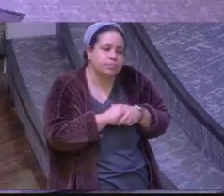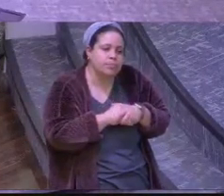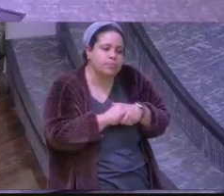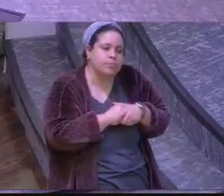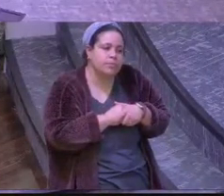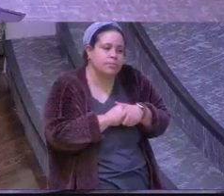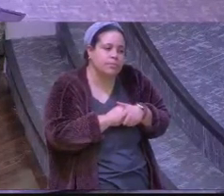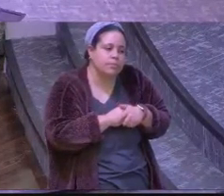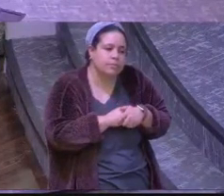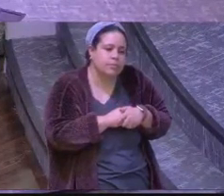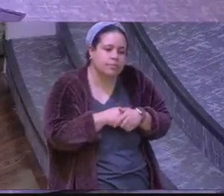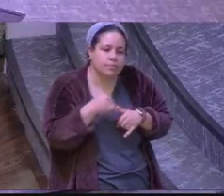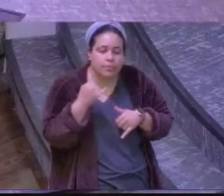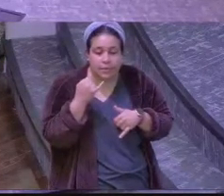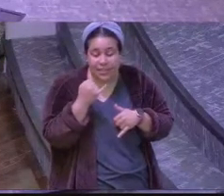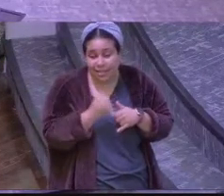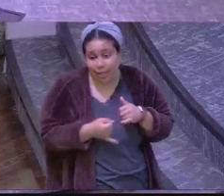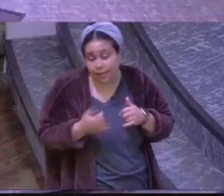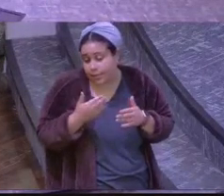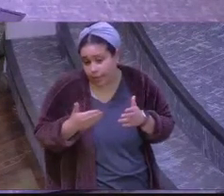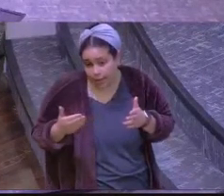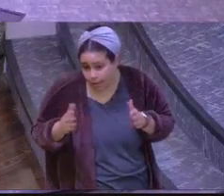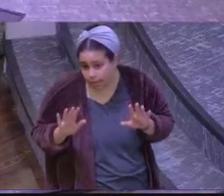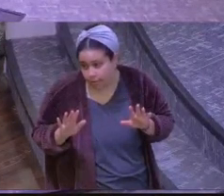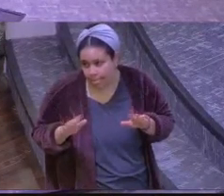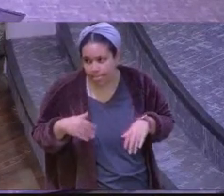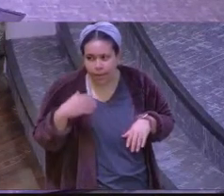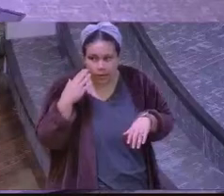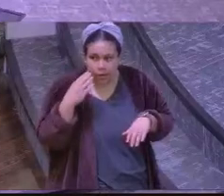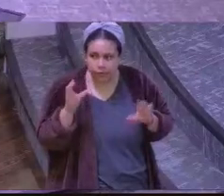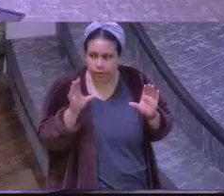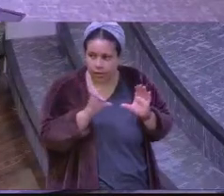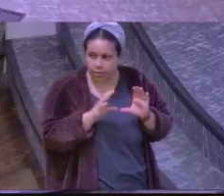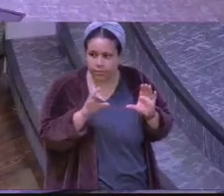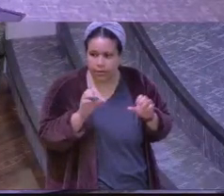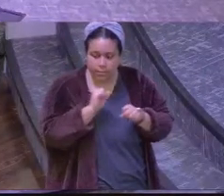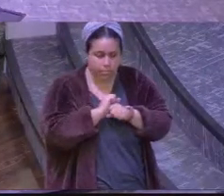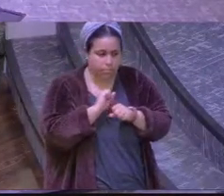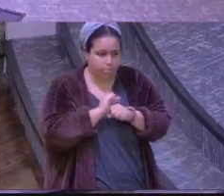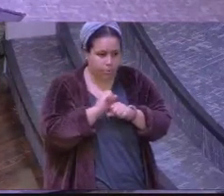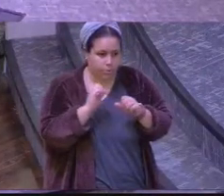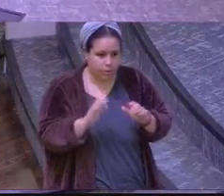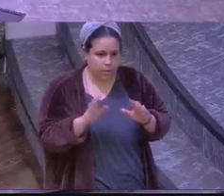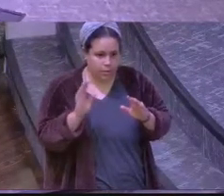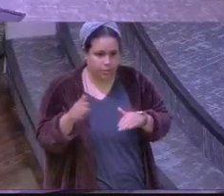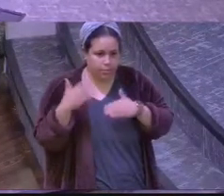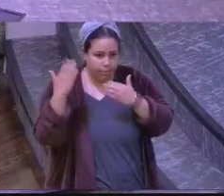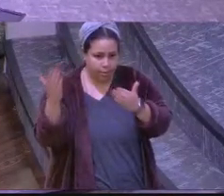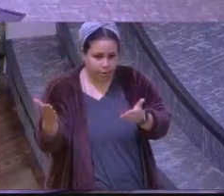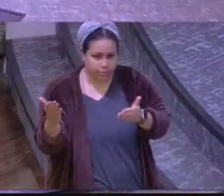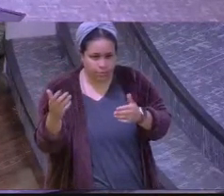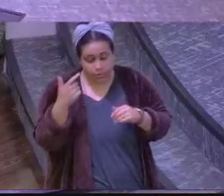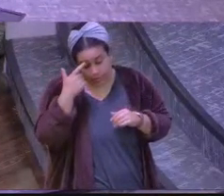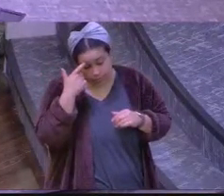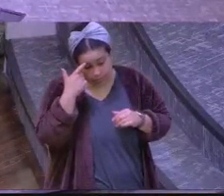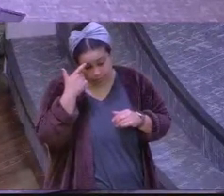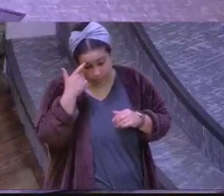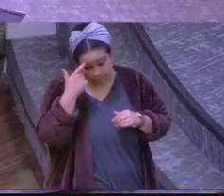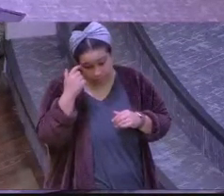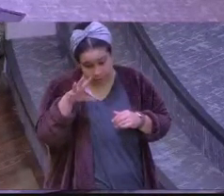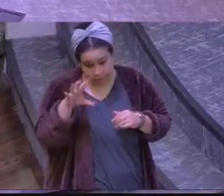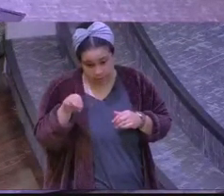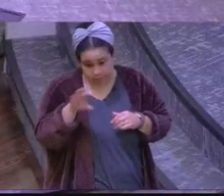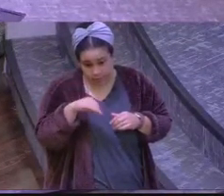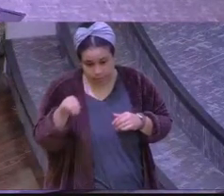then the last thing is just, I know for classified employees, it was being proposed here that we give 50% of what